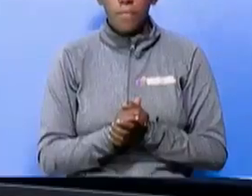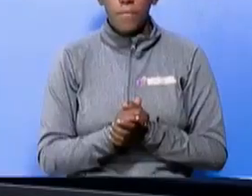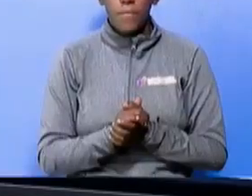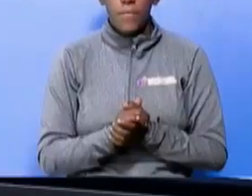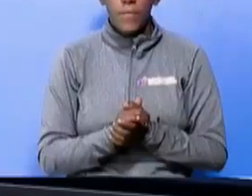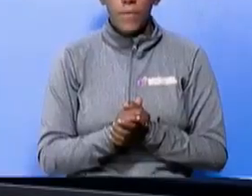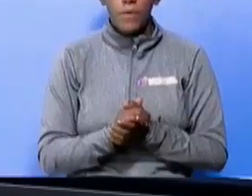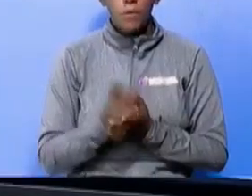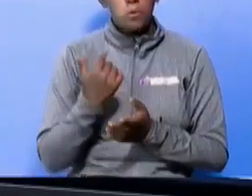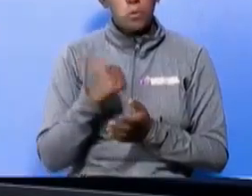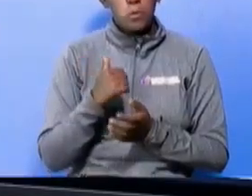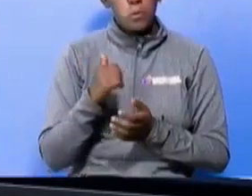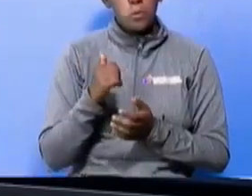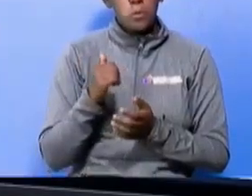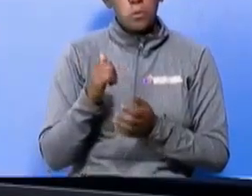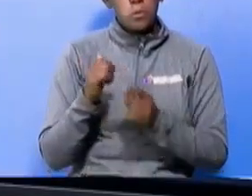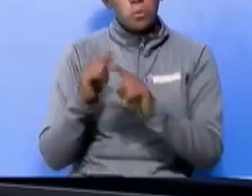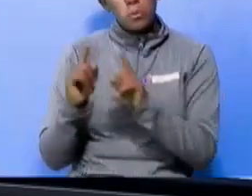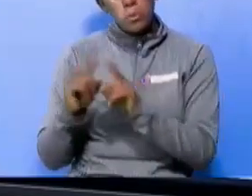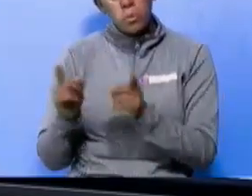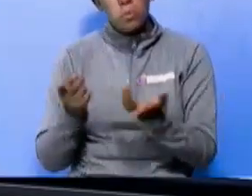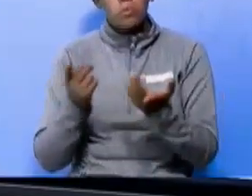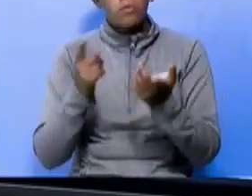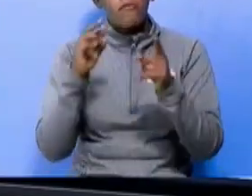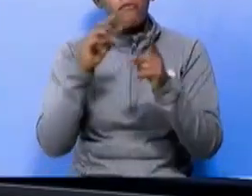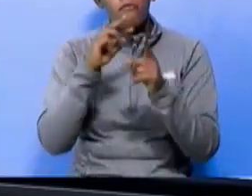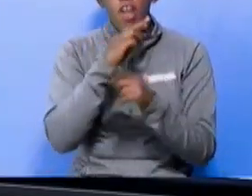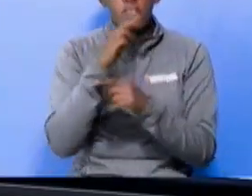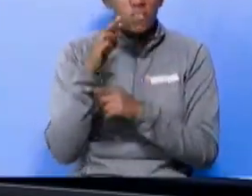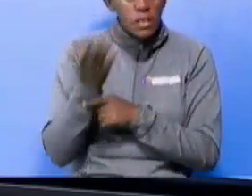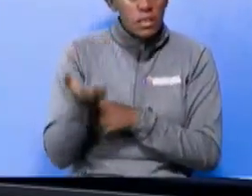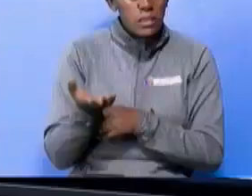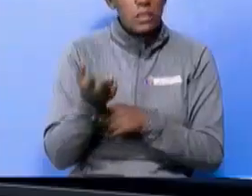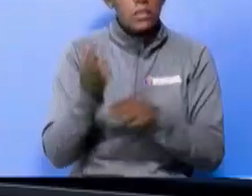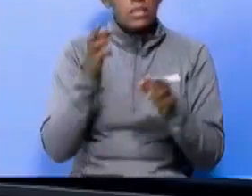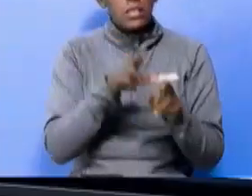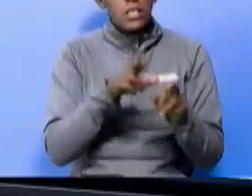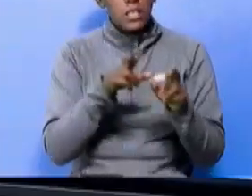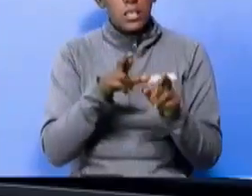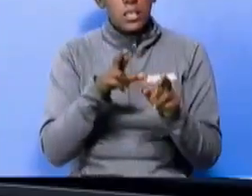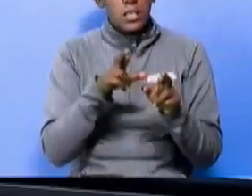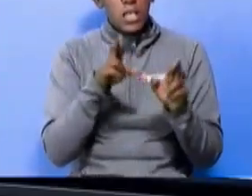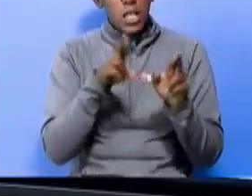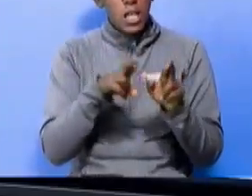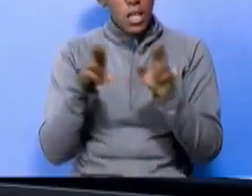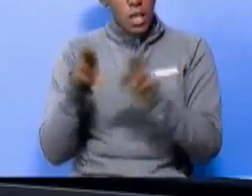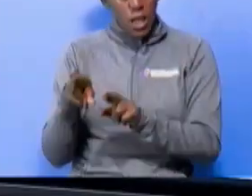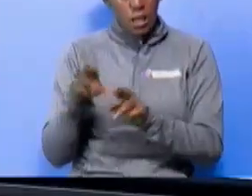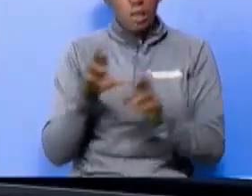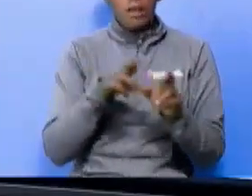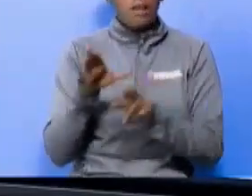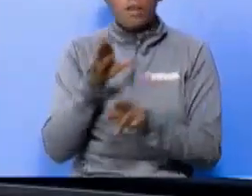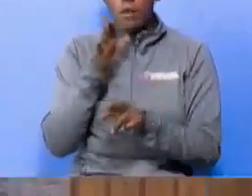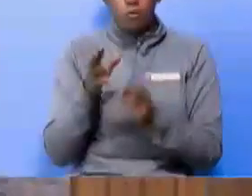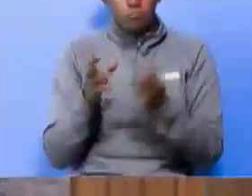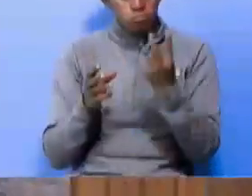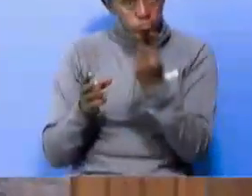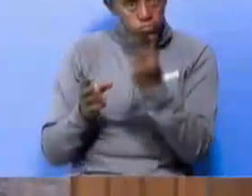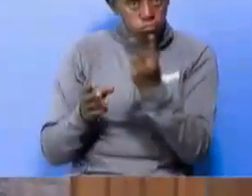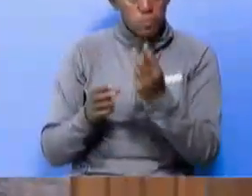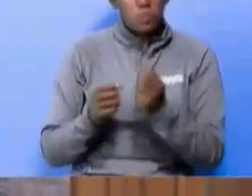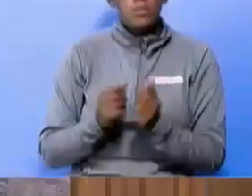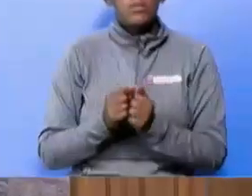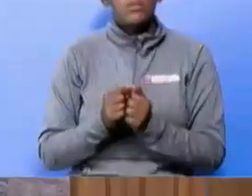Which kind of verbs belongs to this irregular and regular? They are both belong